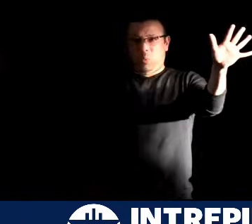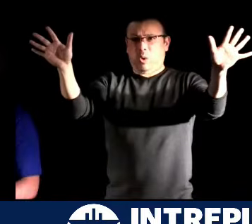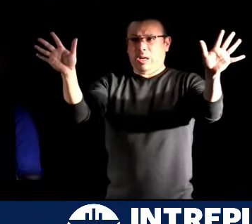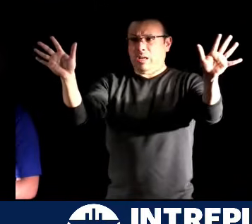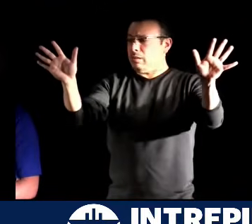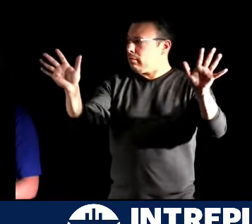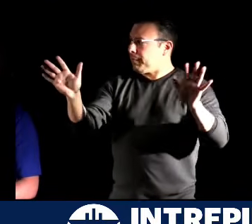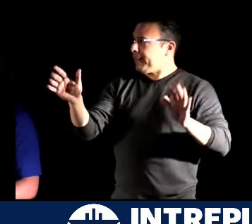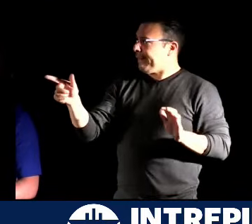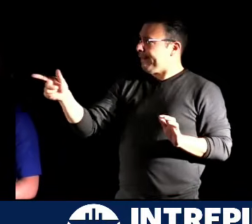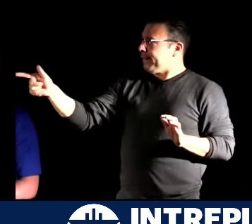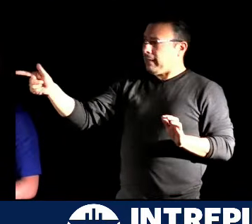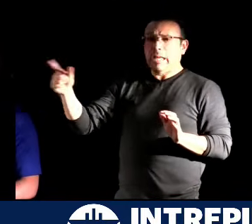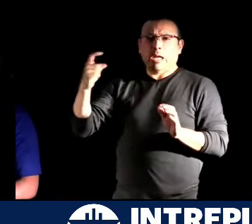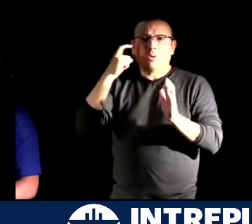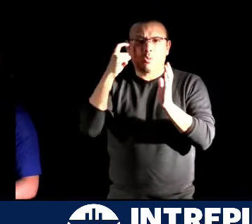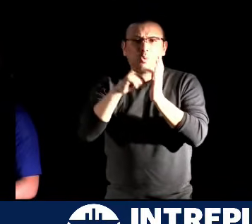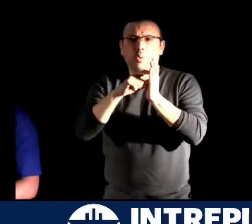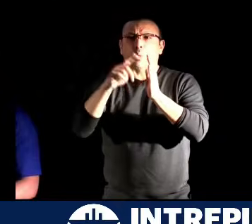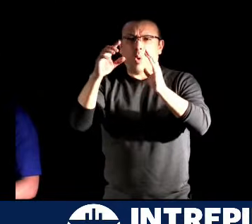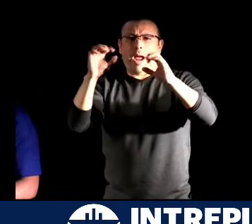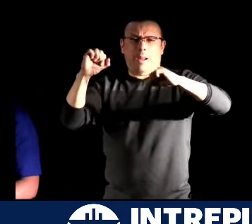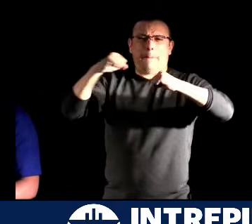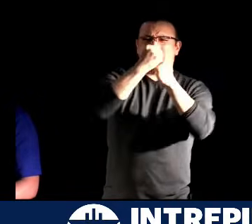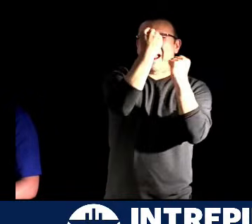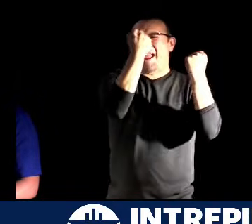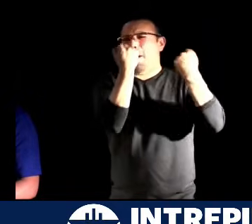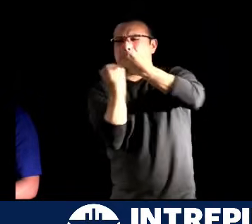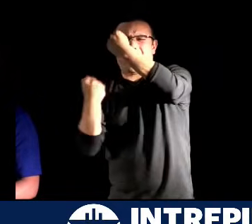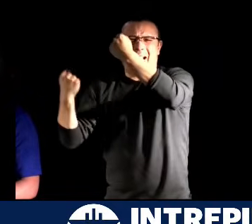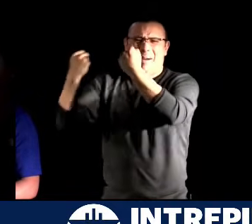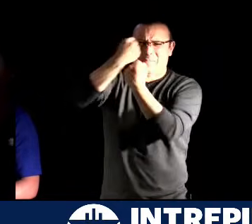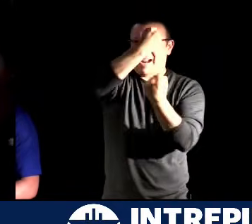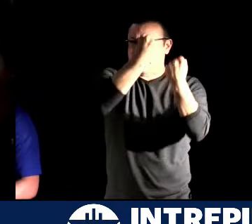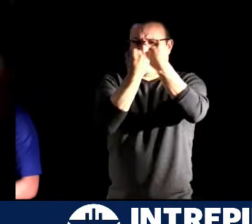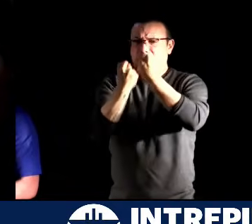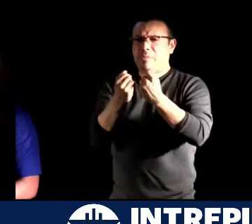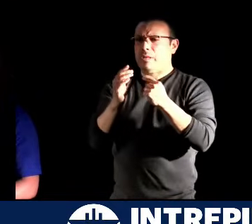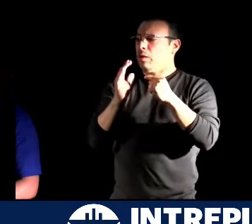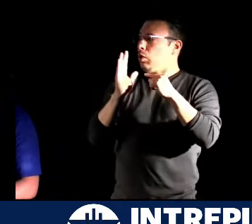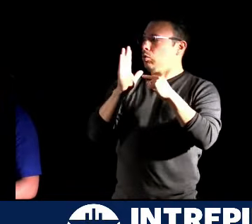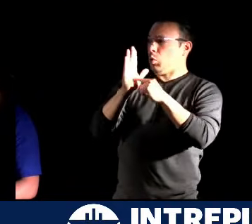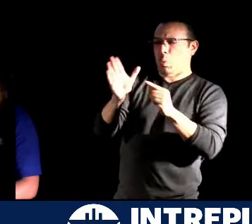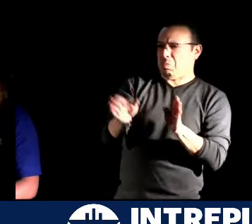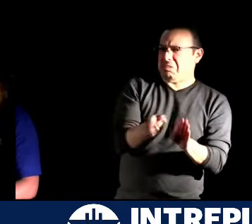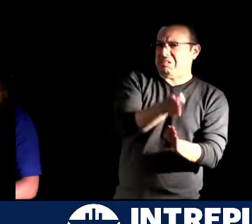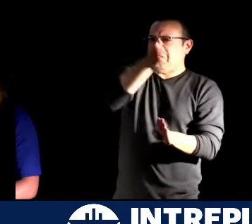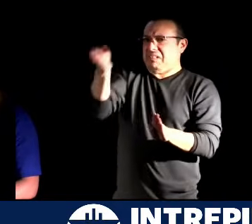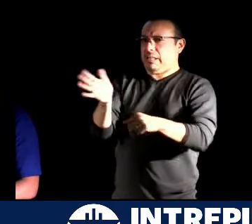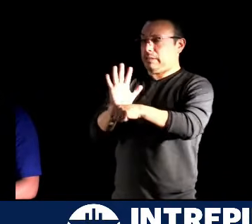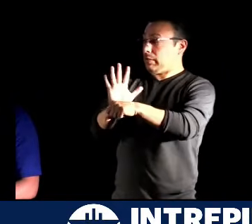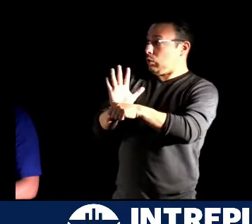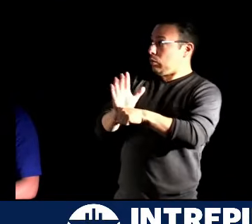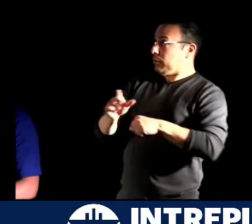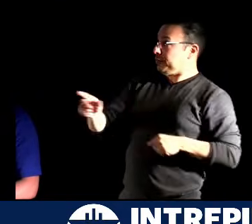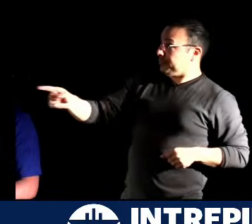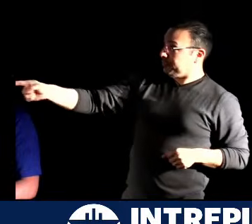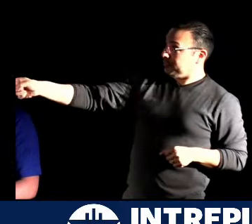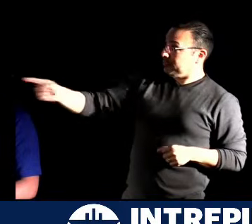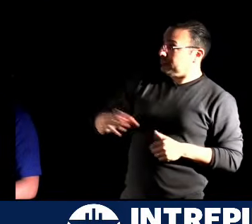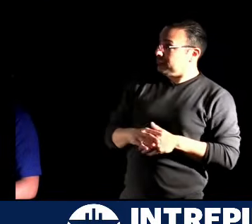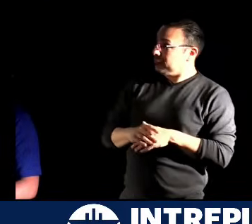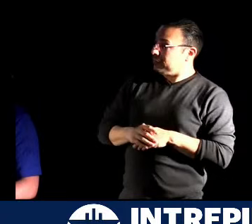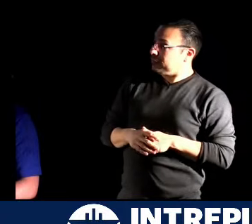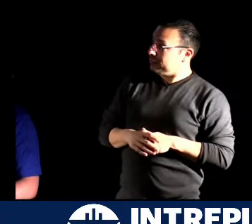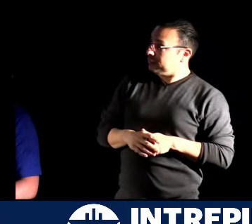structures that are basically colliding on top of each other. I'm going to show it to you better in the next movie. Look at the CMEs here. There is one